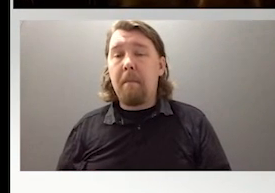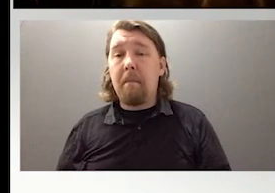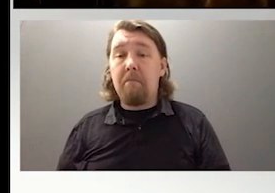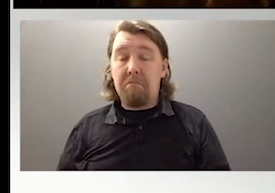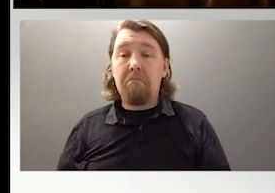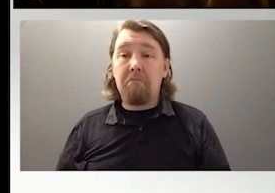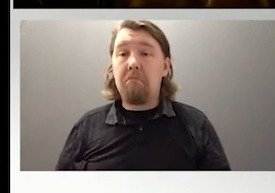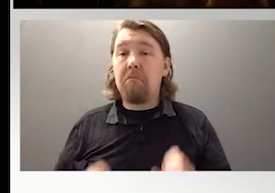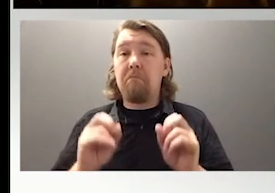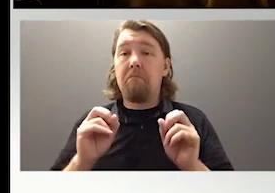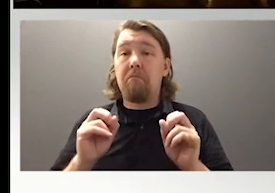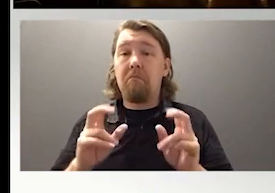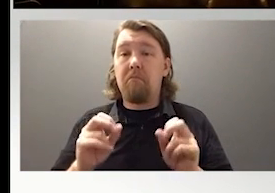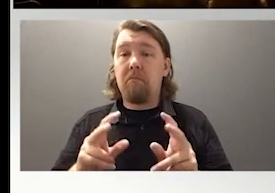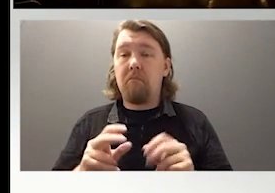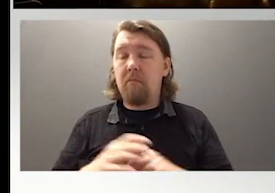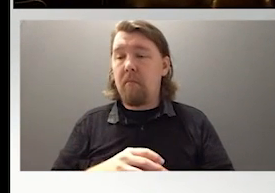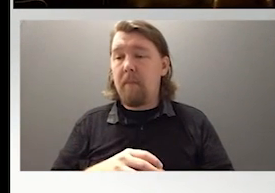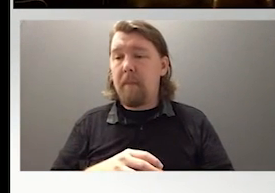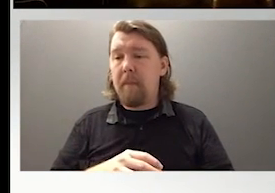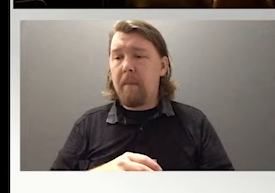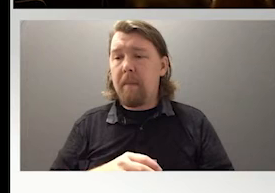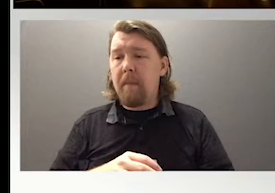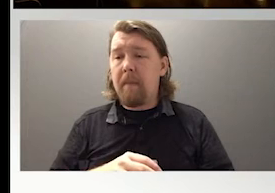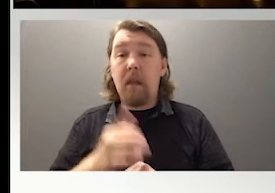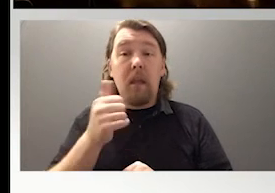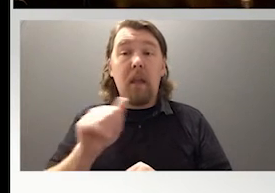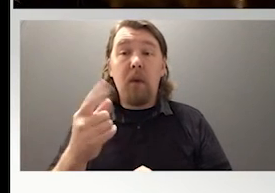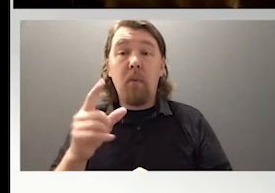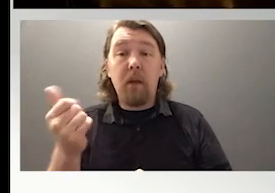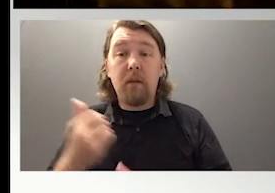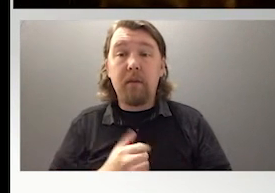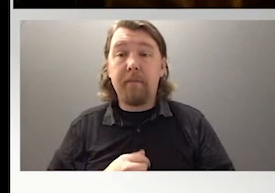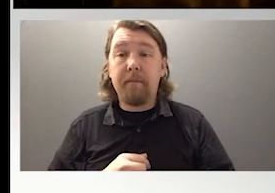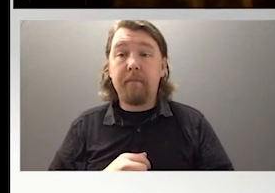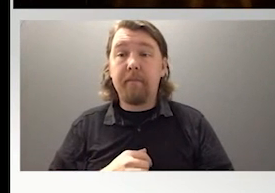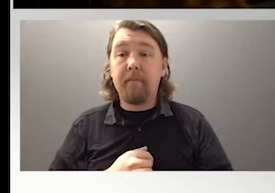Okay, well, talk to me after the. Anybody else?